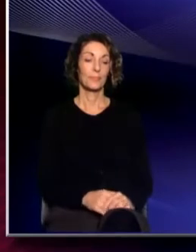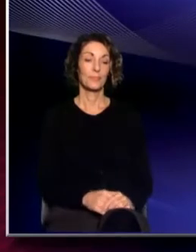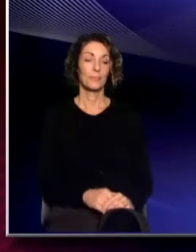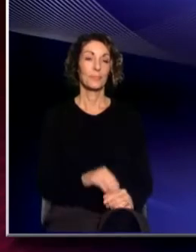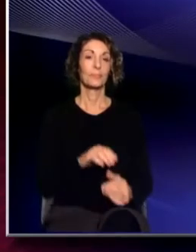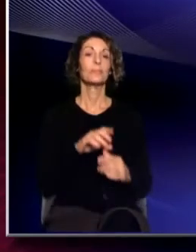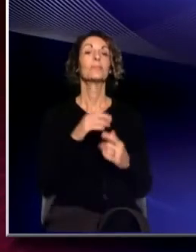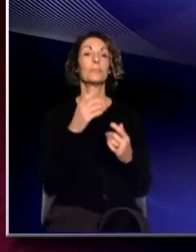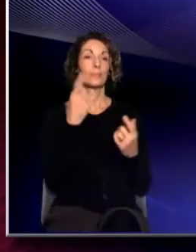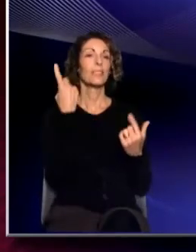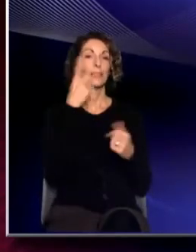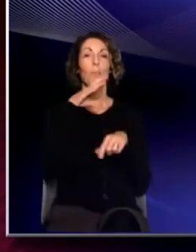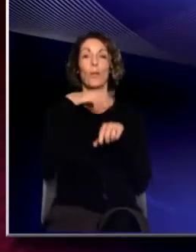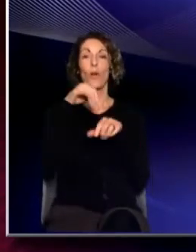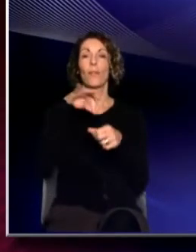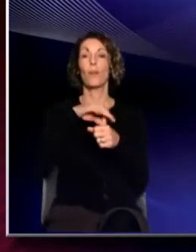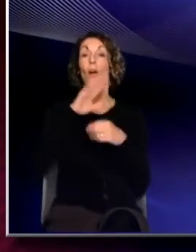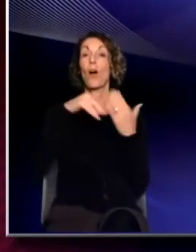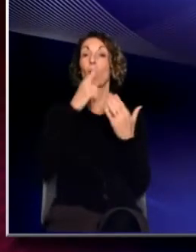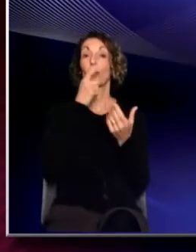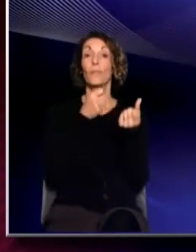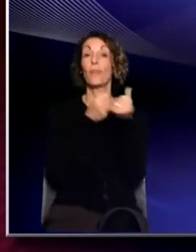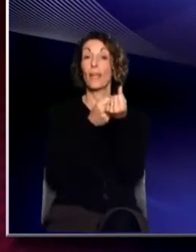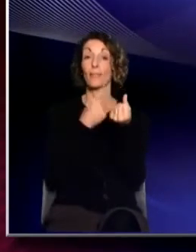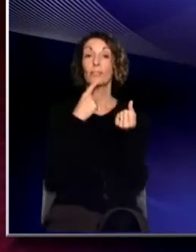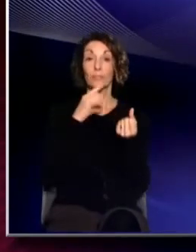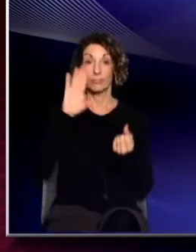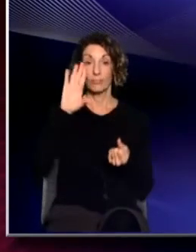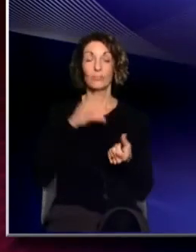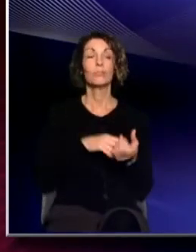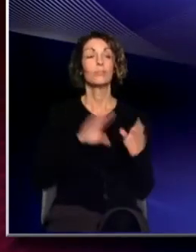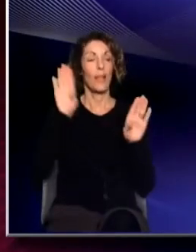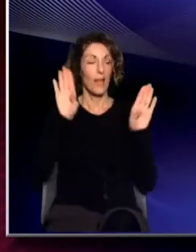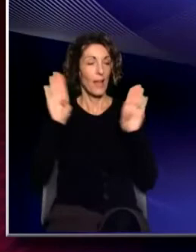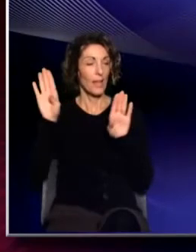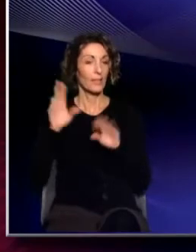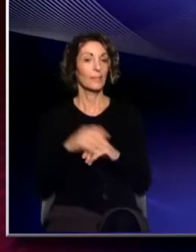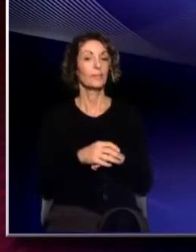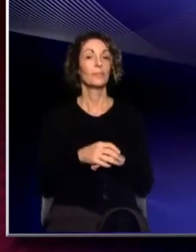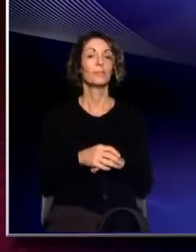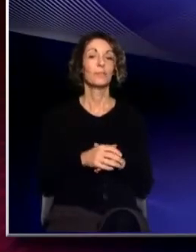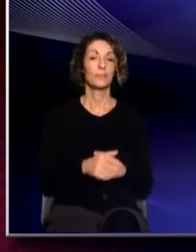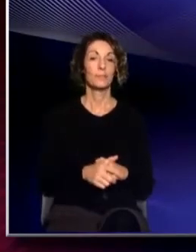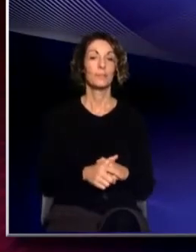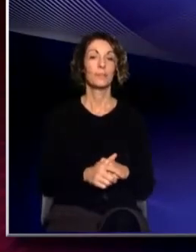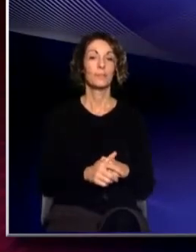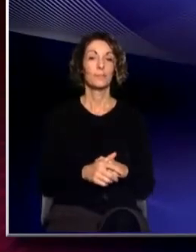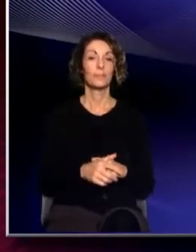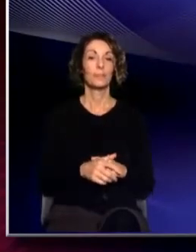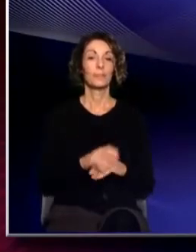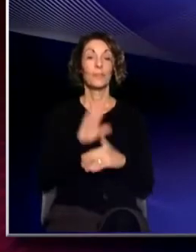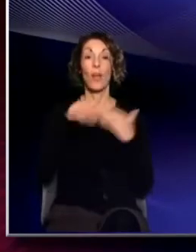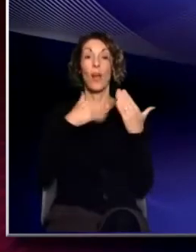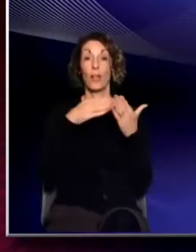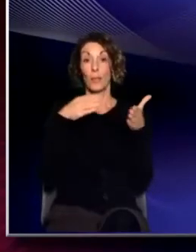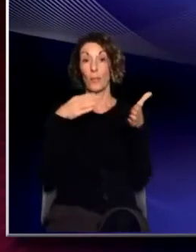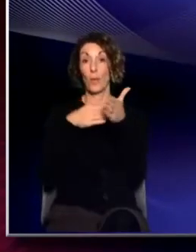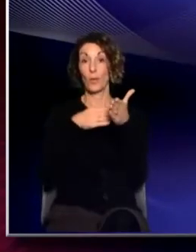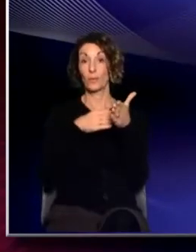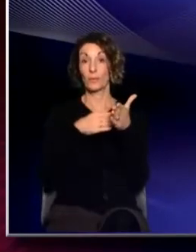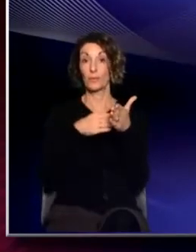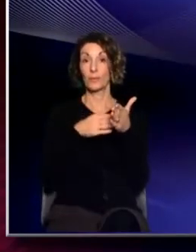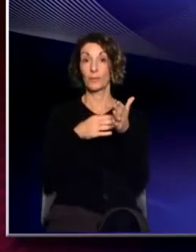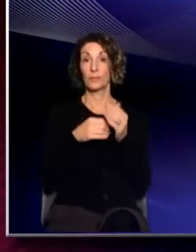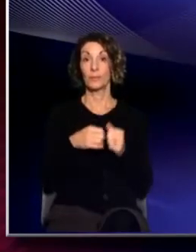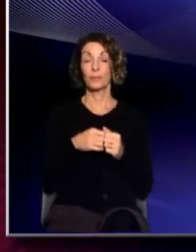All those in favor? Say Aye. Aye. Aye. aye. Aye. All those opposed?